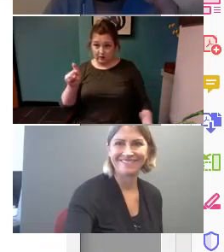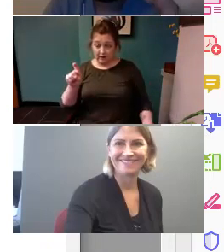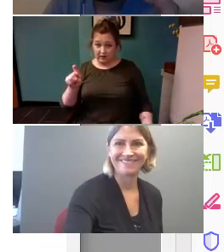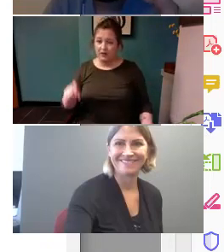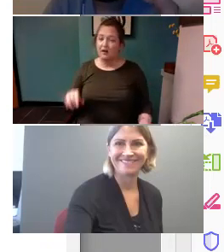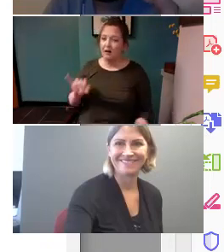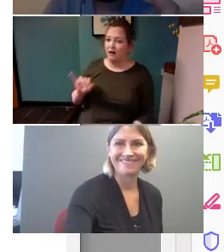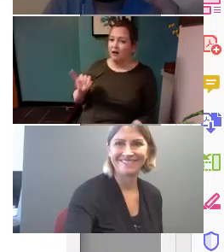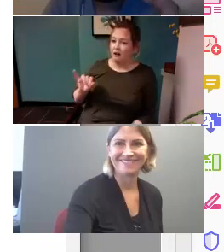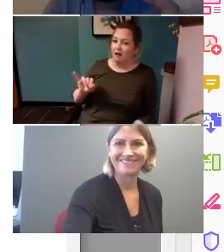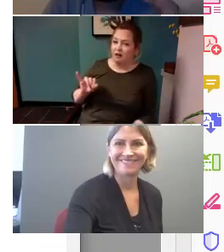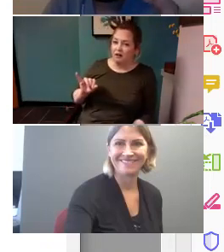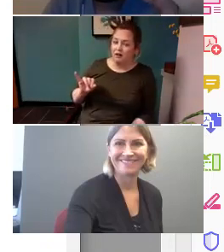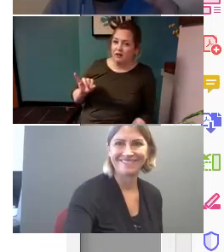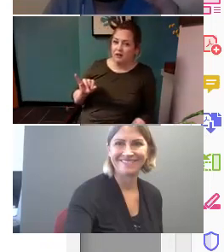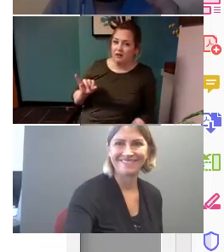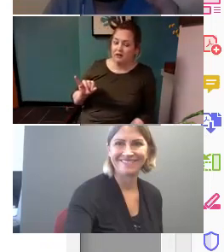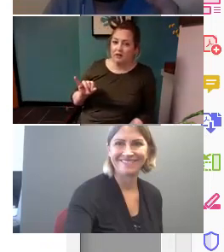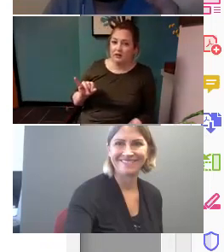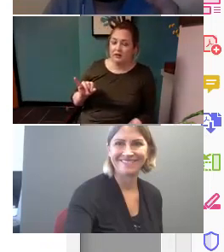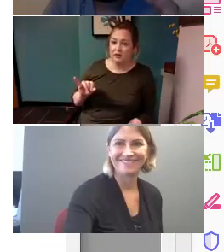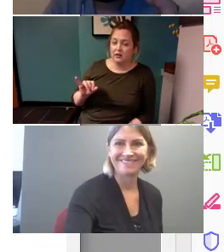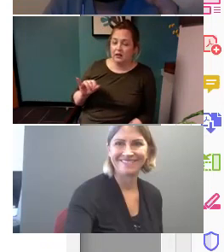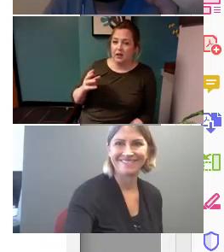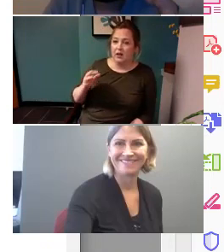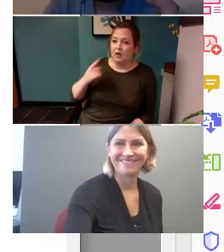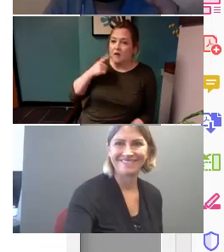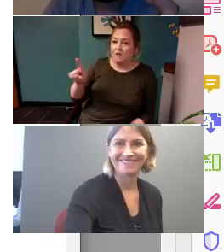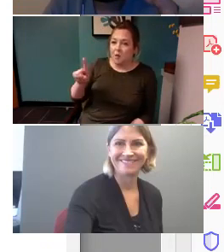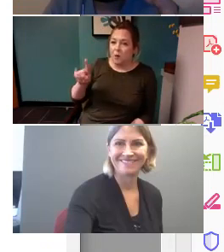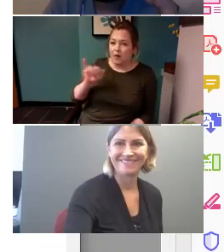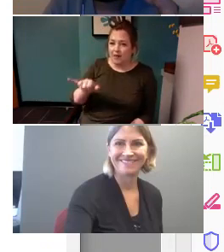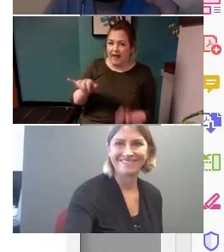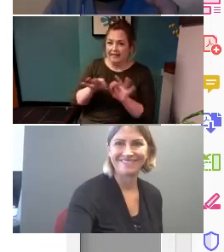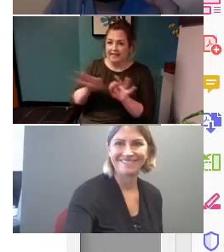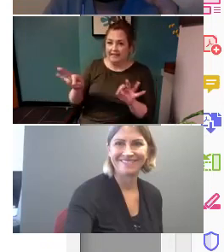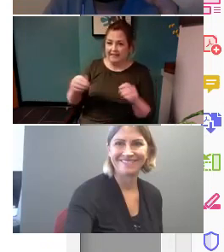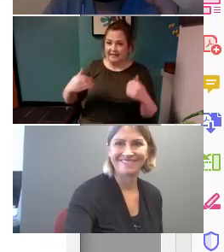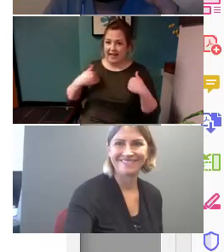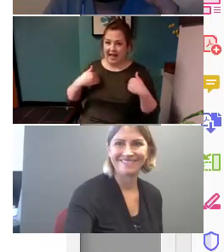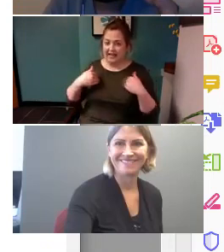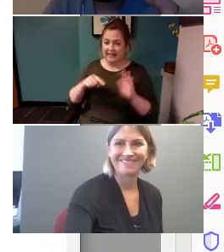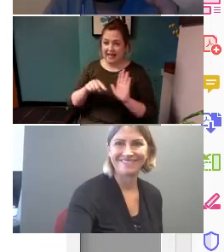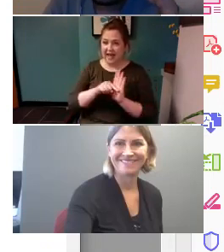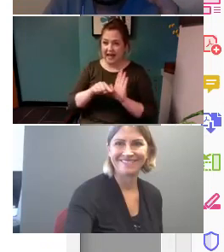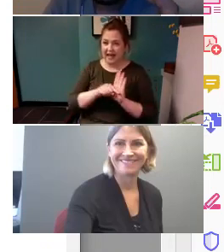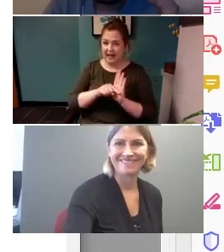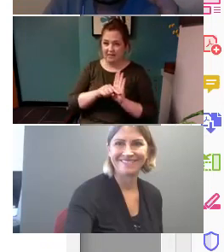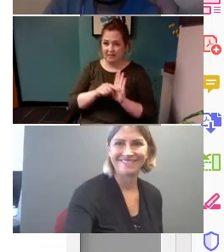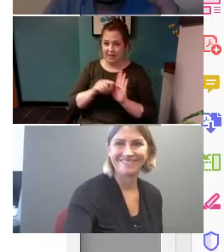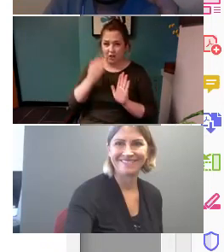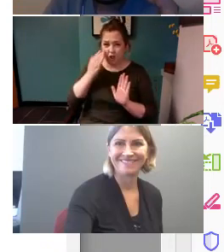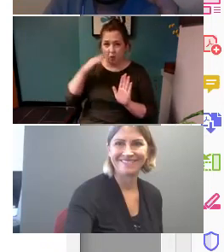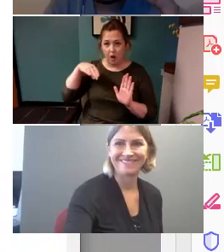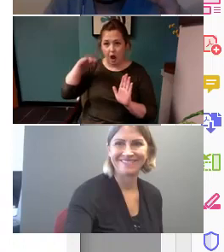no for the one that's negative, we are like for the first line. For